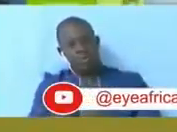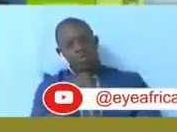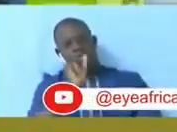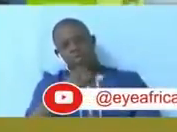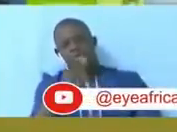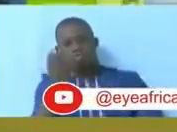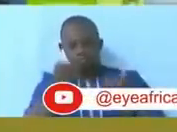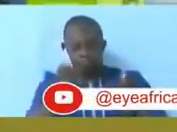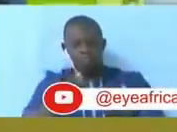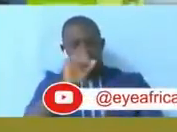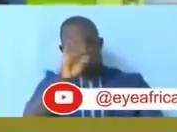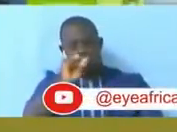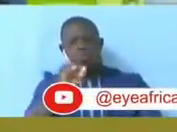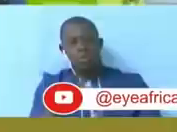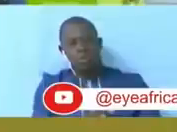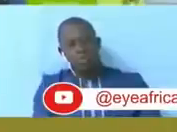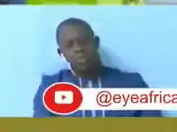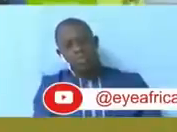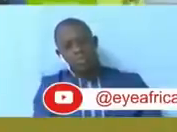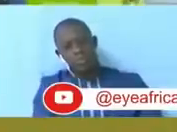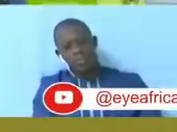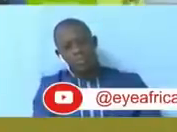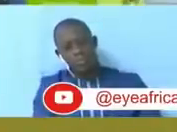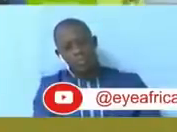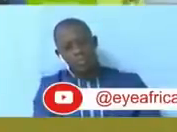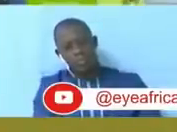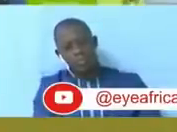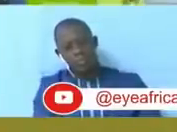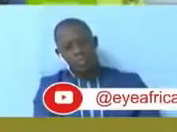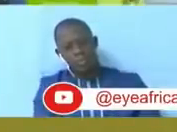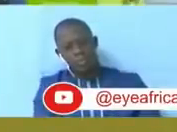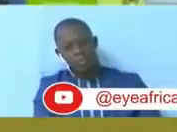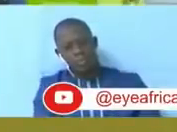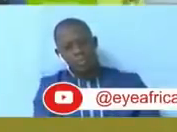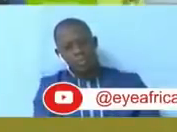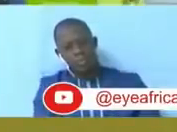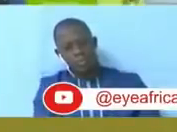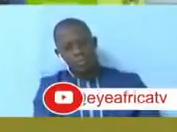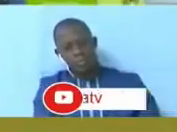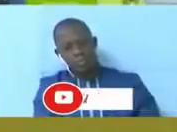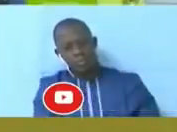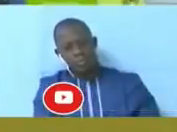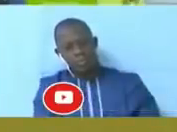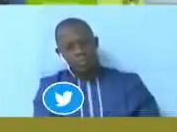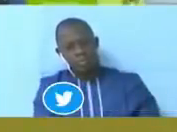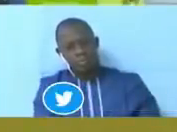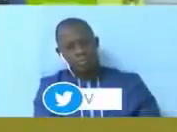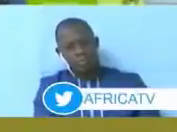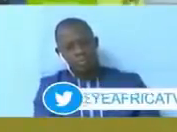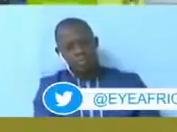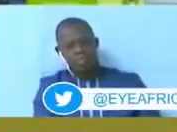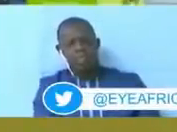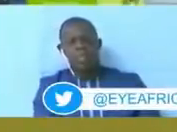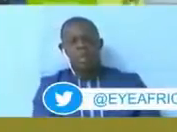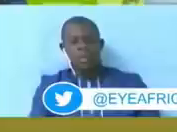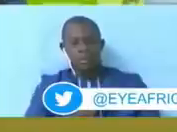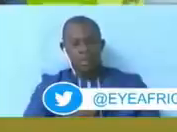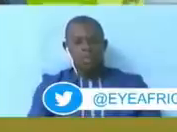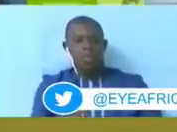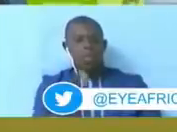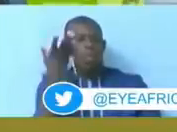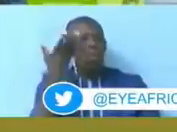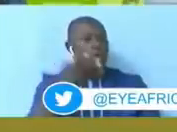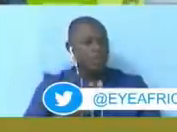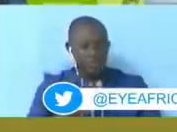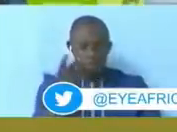tajele mbe sulata essence wala bitum be tata njena je tata takanya nyoma mben taje killing. He said soon as he saw me,